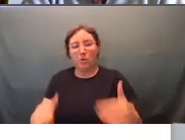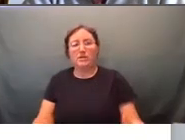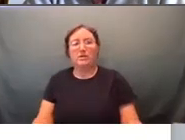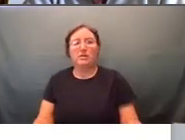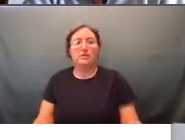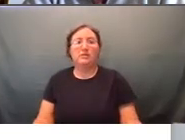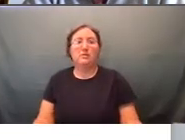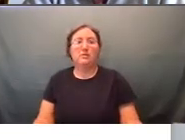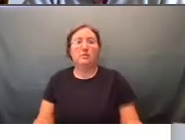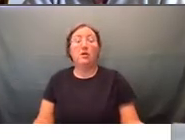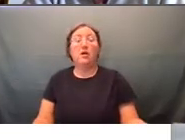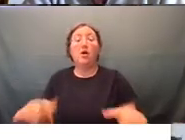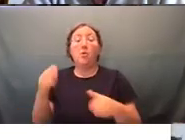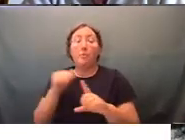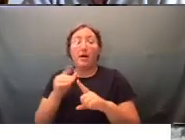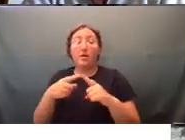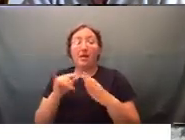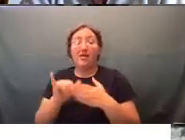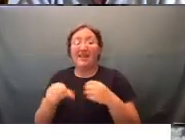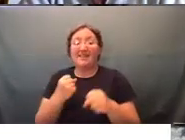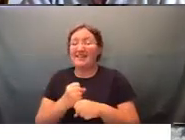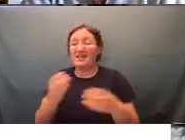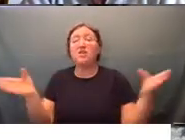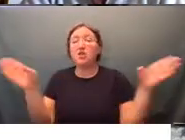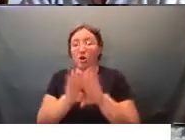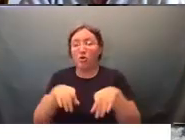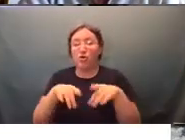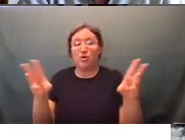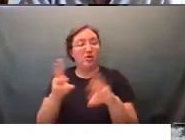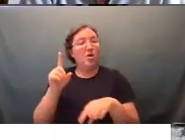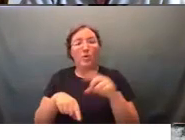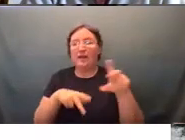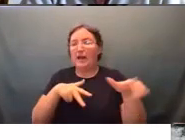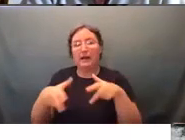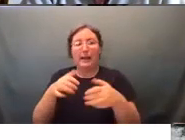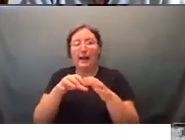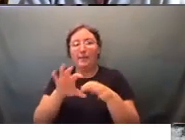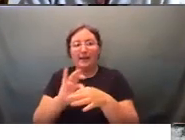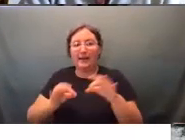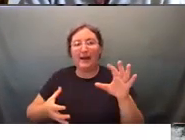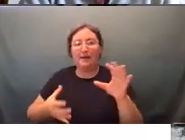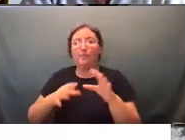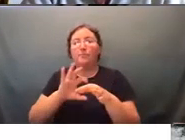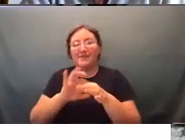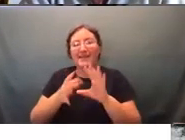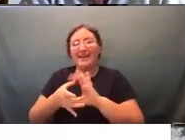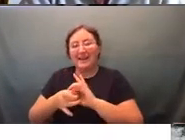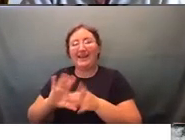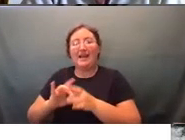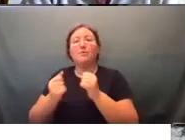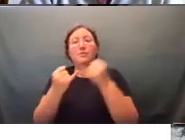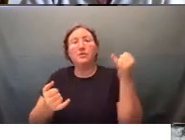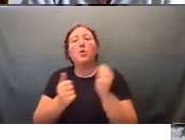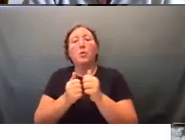about that season, can't do this all year. We're not climbing the cables with this snow on the ground, not because of the snow,